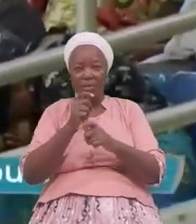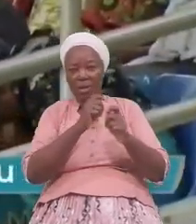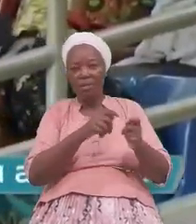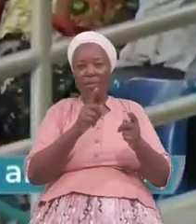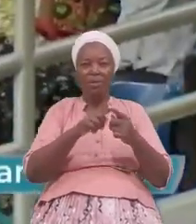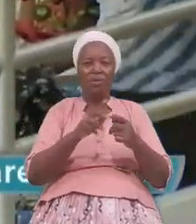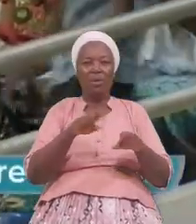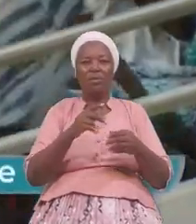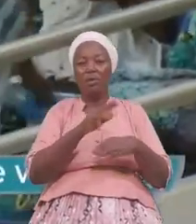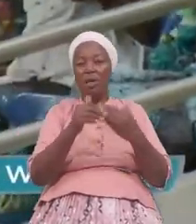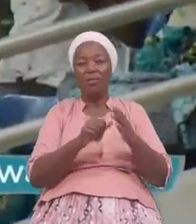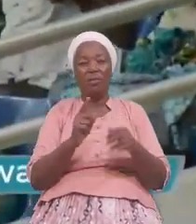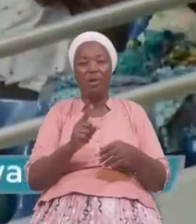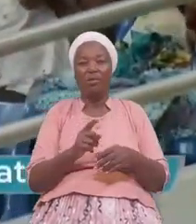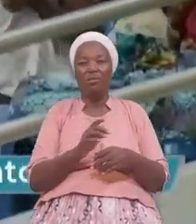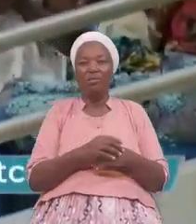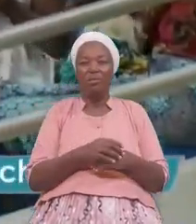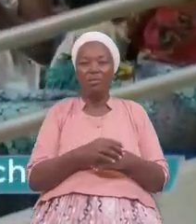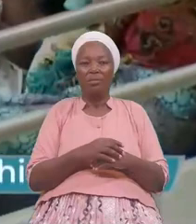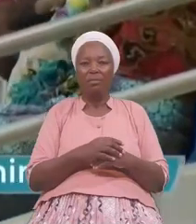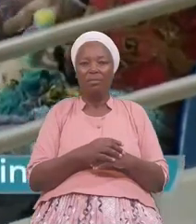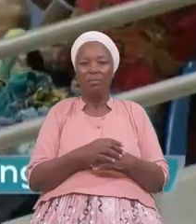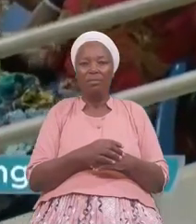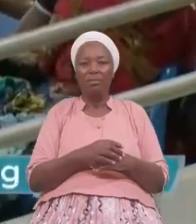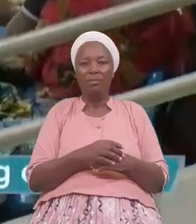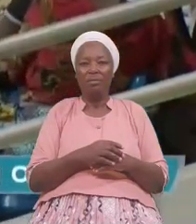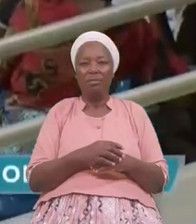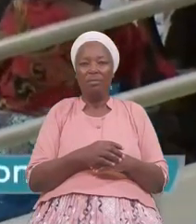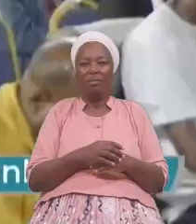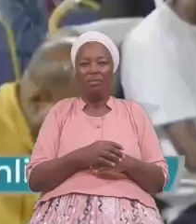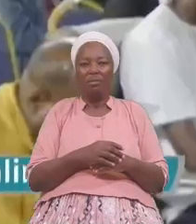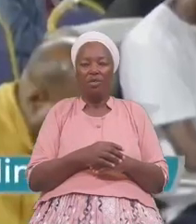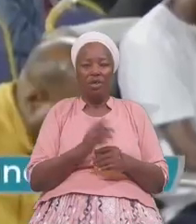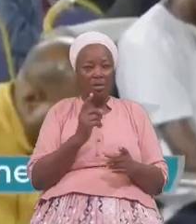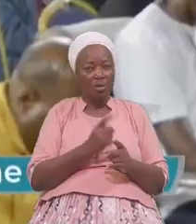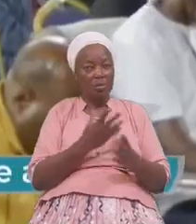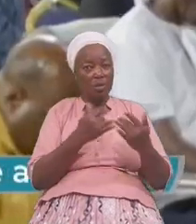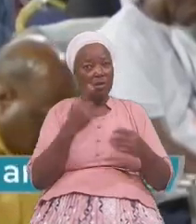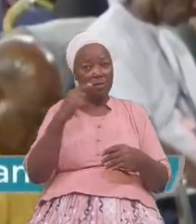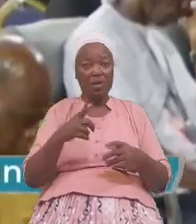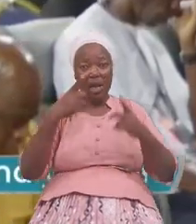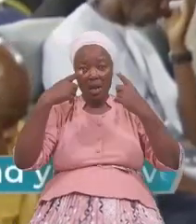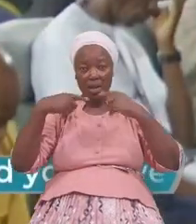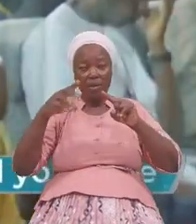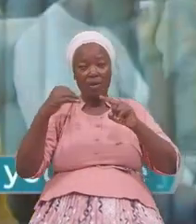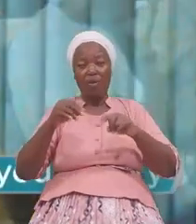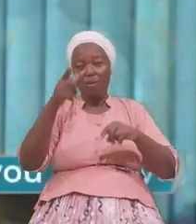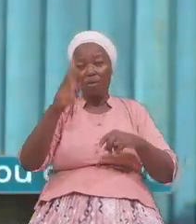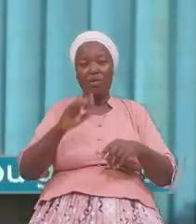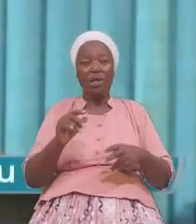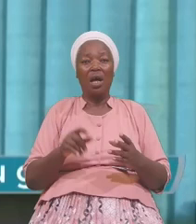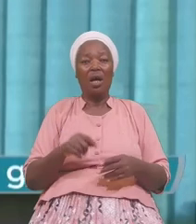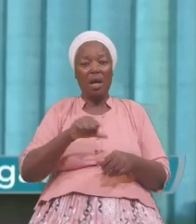Packages of blessings and miracles. Just waiting for the pronouncement of God's anointed and chosen